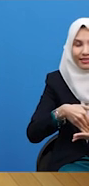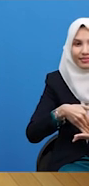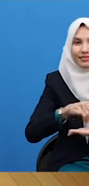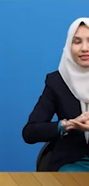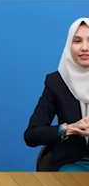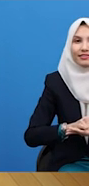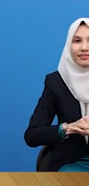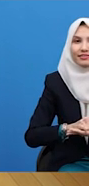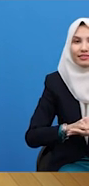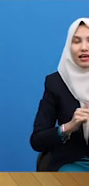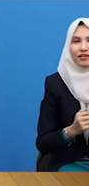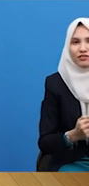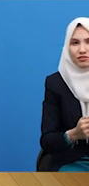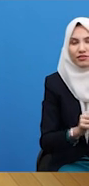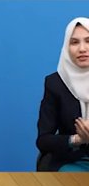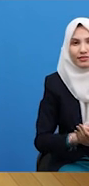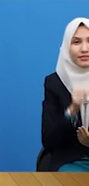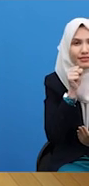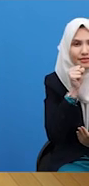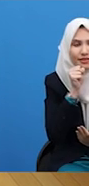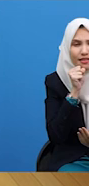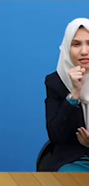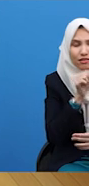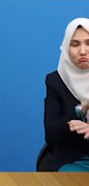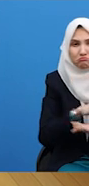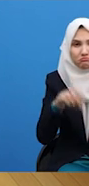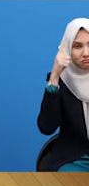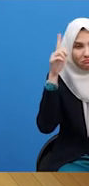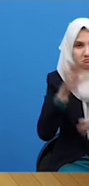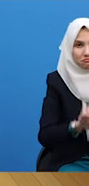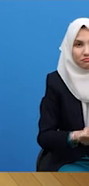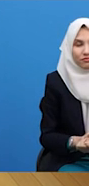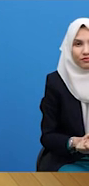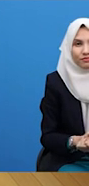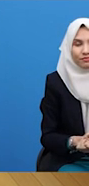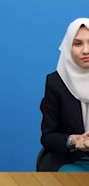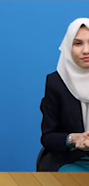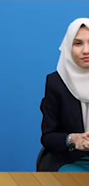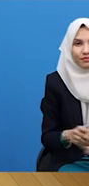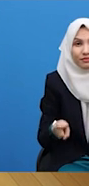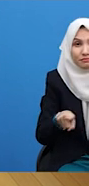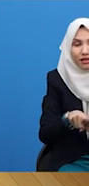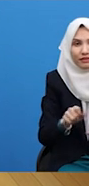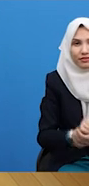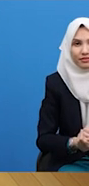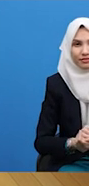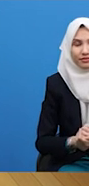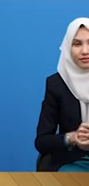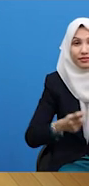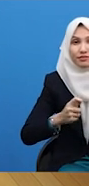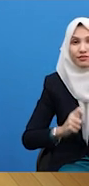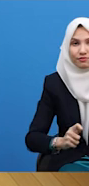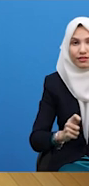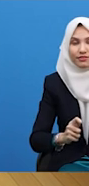This shows that Sally disagreed with Aina's choice. So, she tried to get Aina